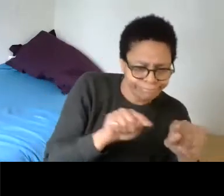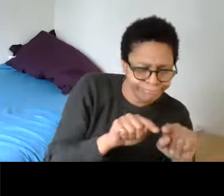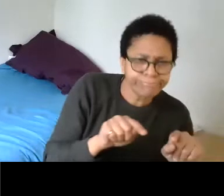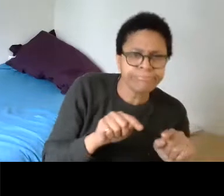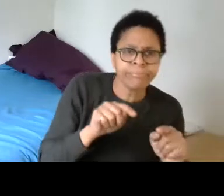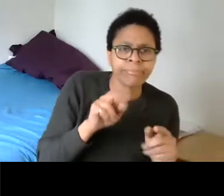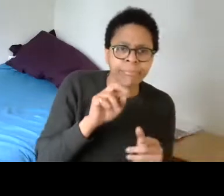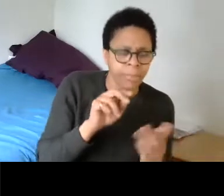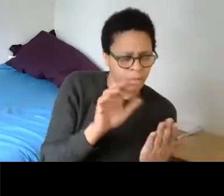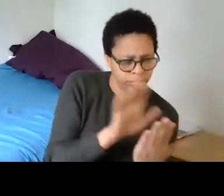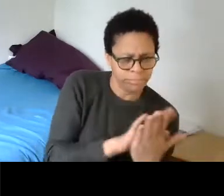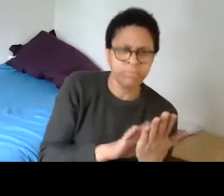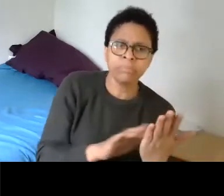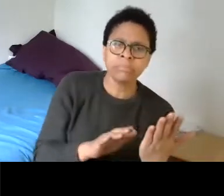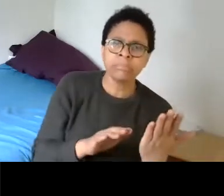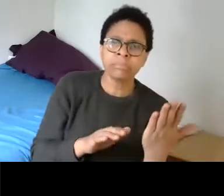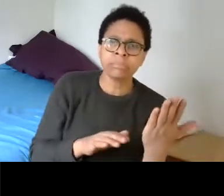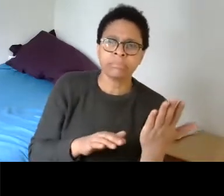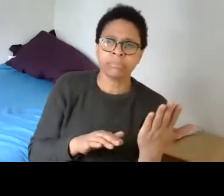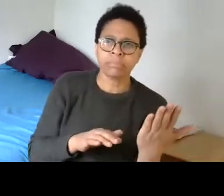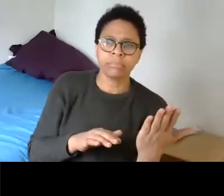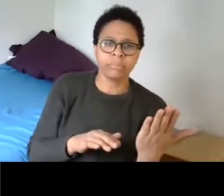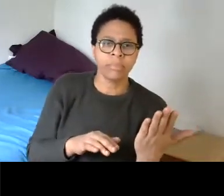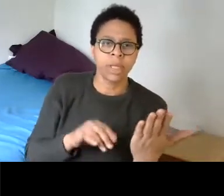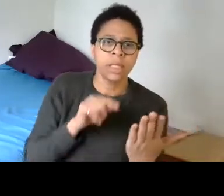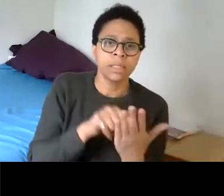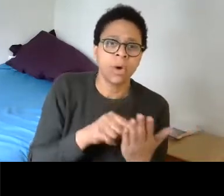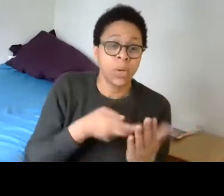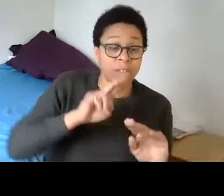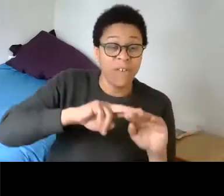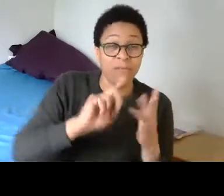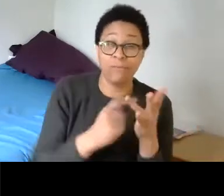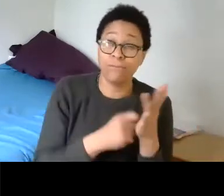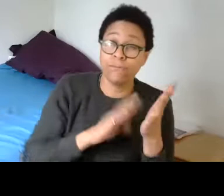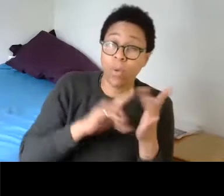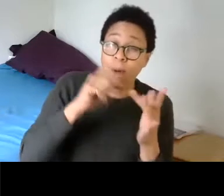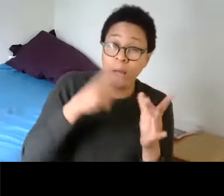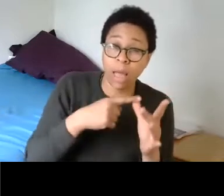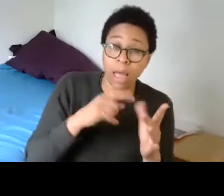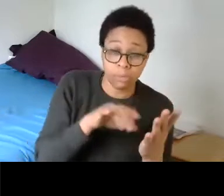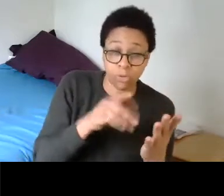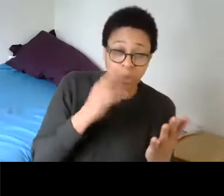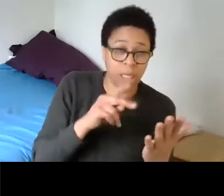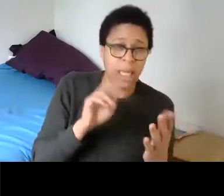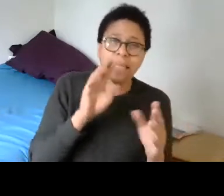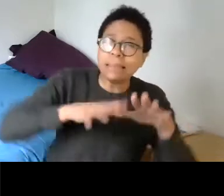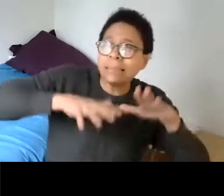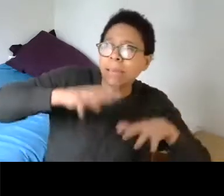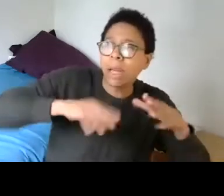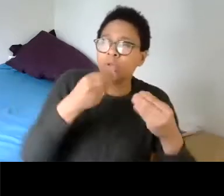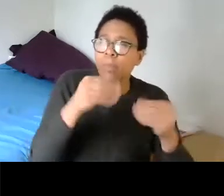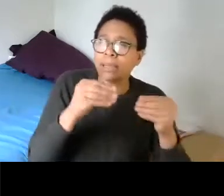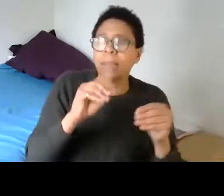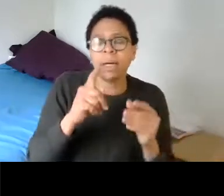Now this is a transparent mineral formed between strata of granite, although it does look a bit similar to plastic, but it's definitely a